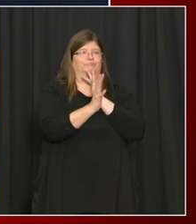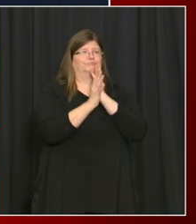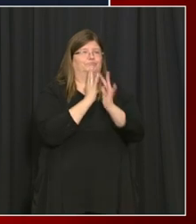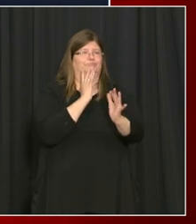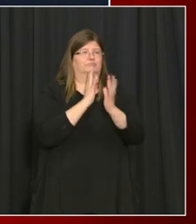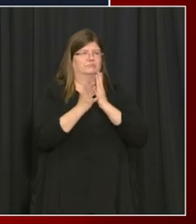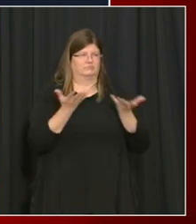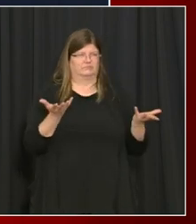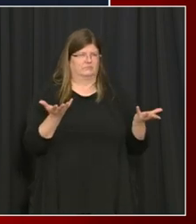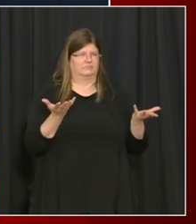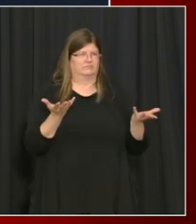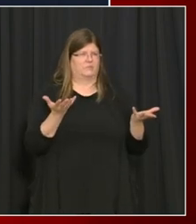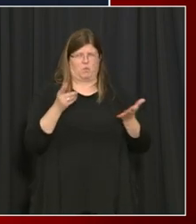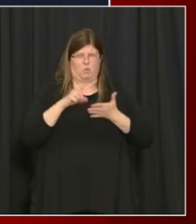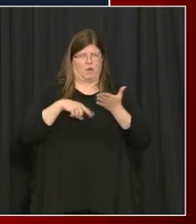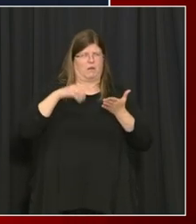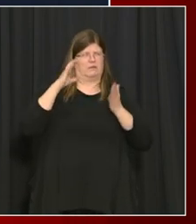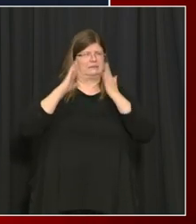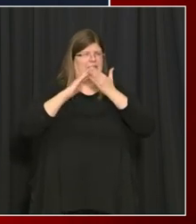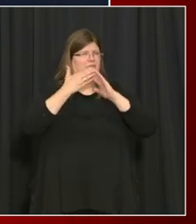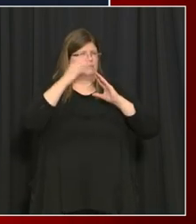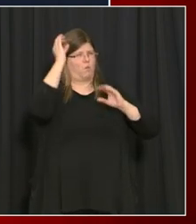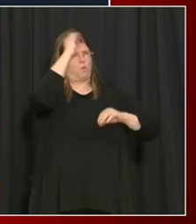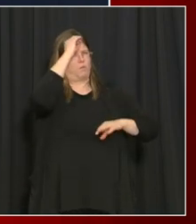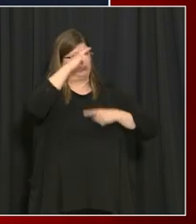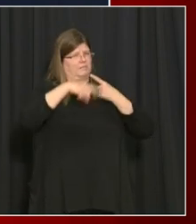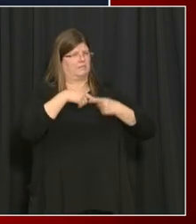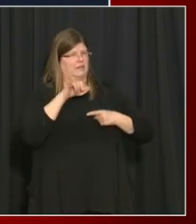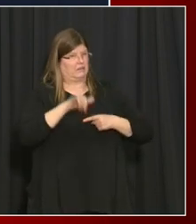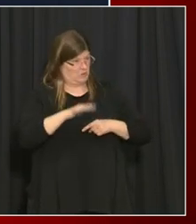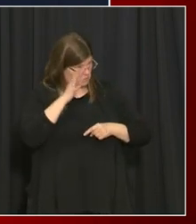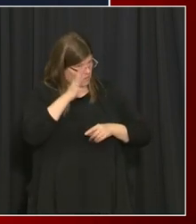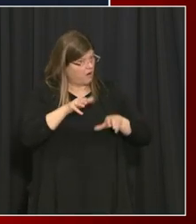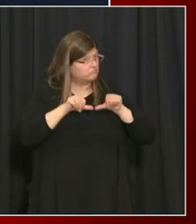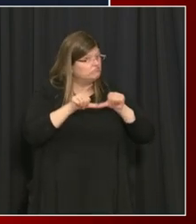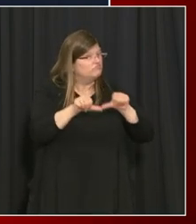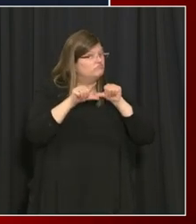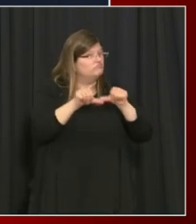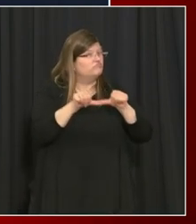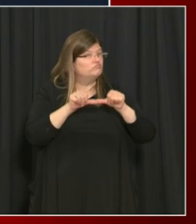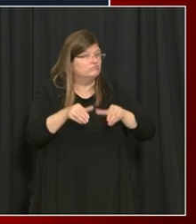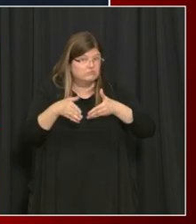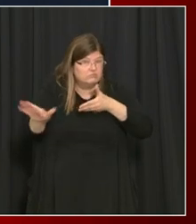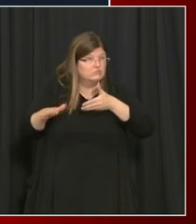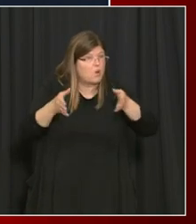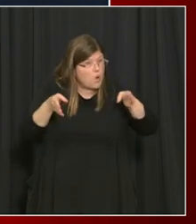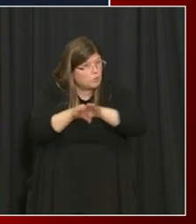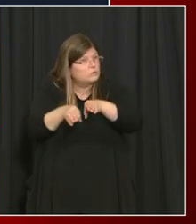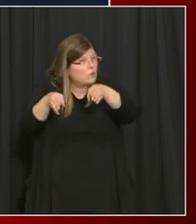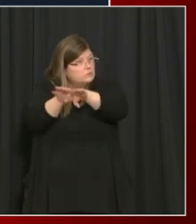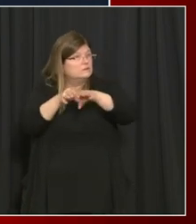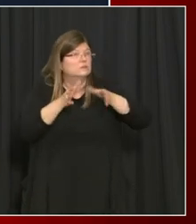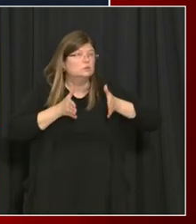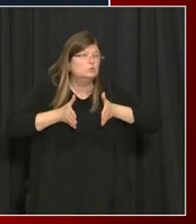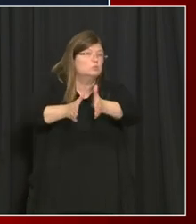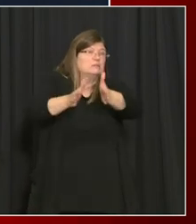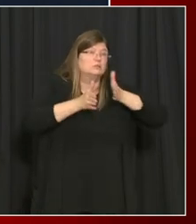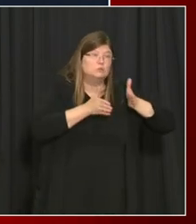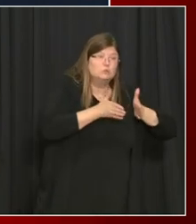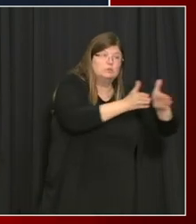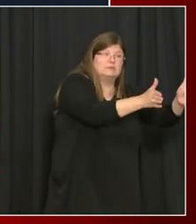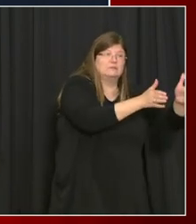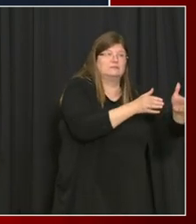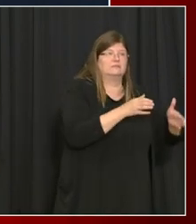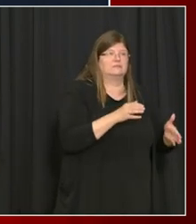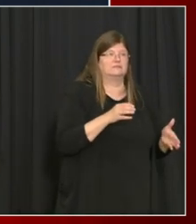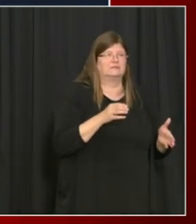city's opinion of this? Is the city going to continue to allow it? And is the city officially considering closing more streets?